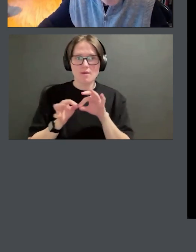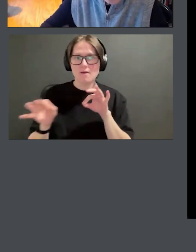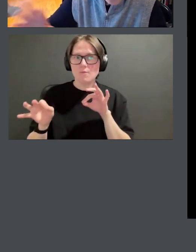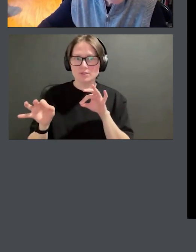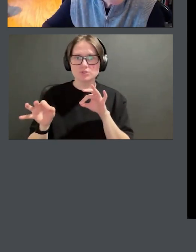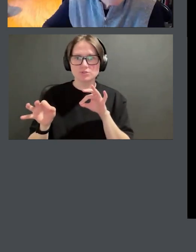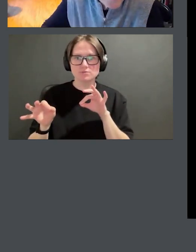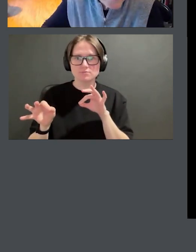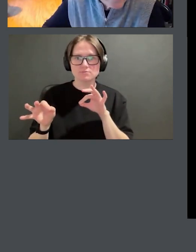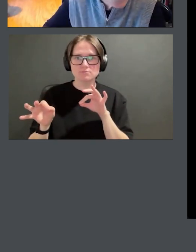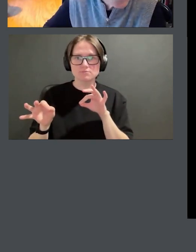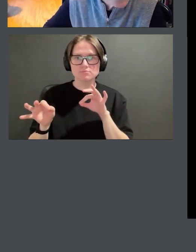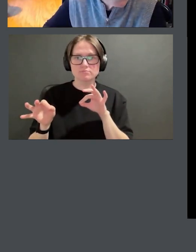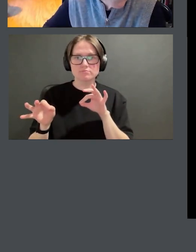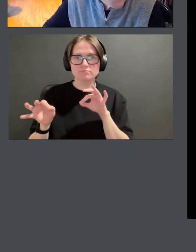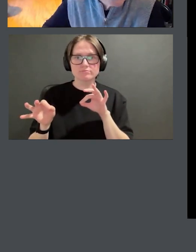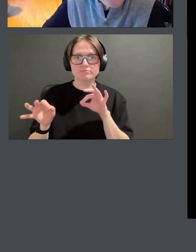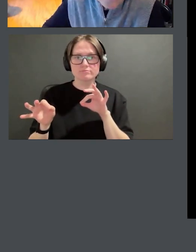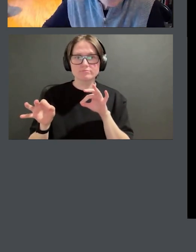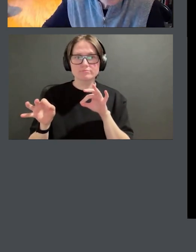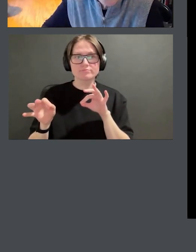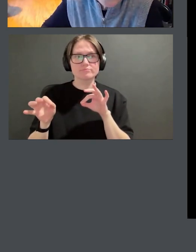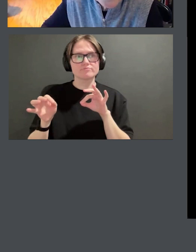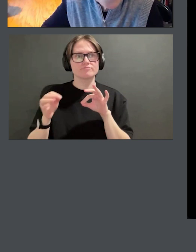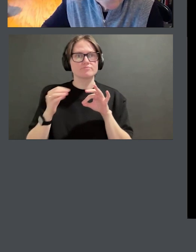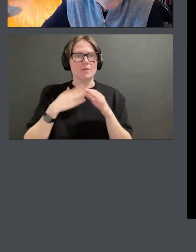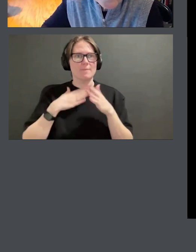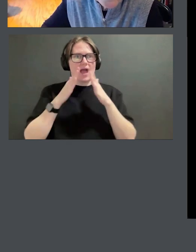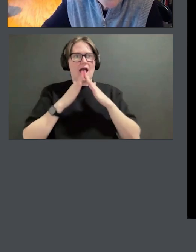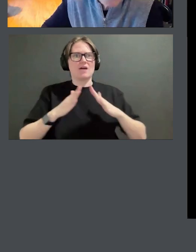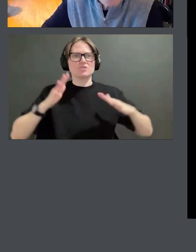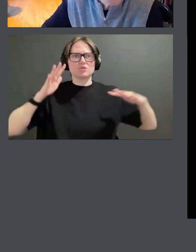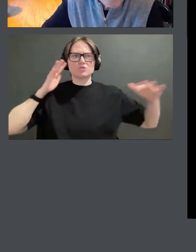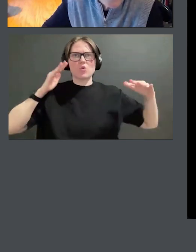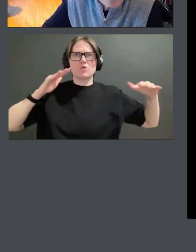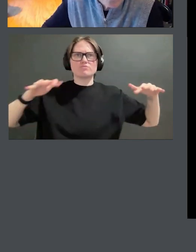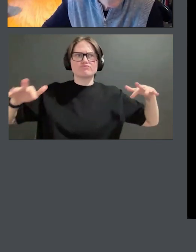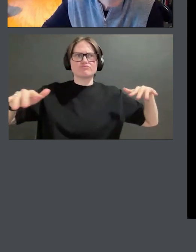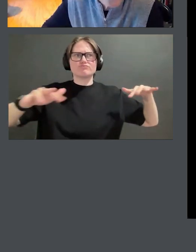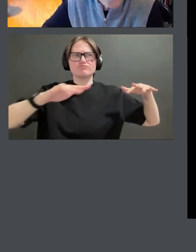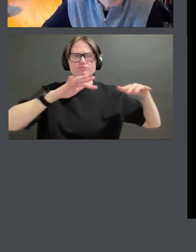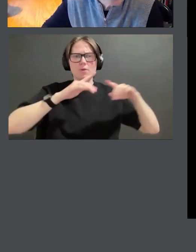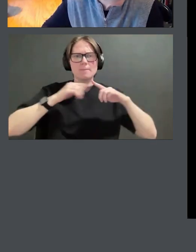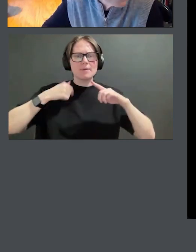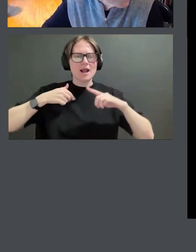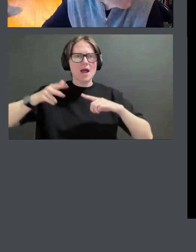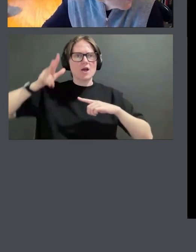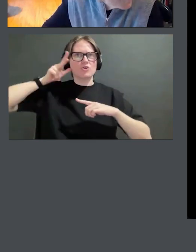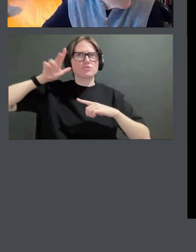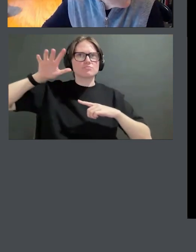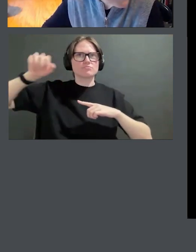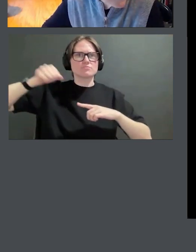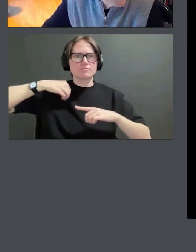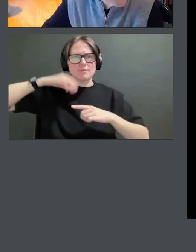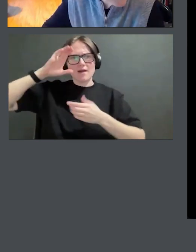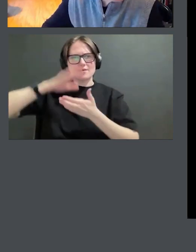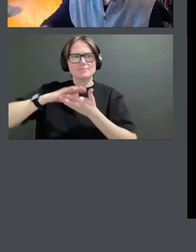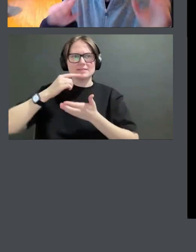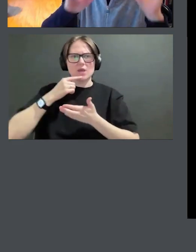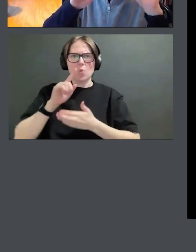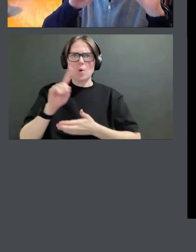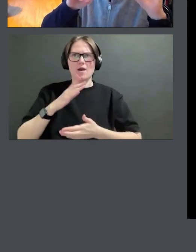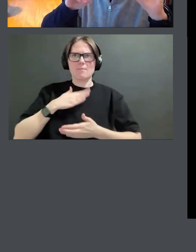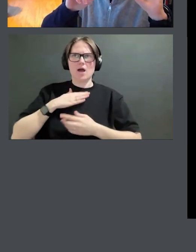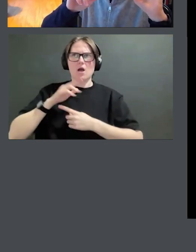there was noise in my house, but I heard my husband say something like, "Where are my ooh?" I